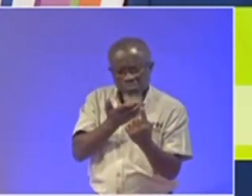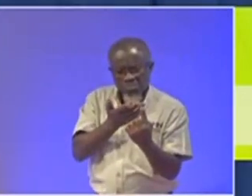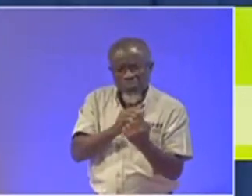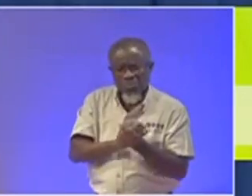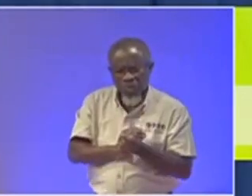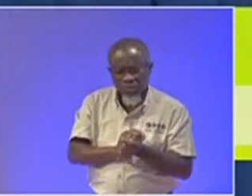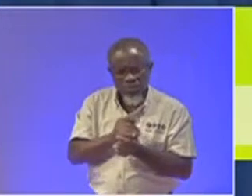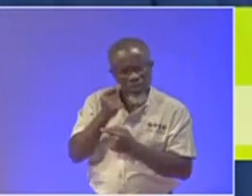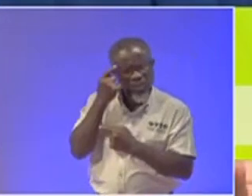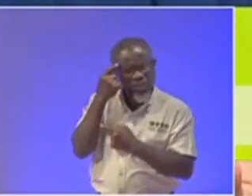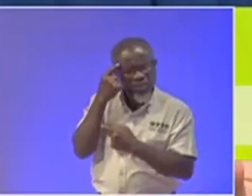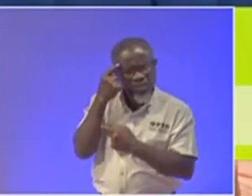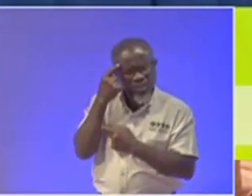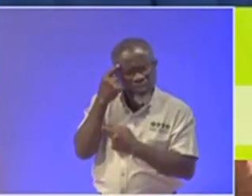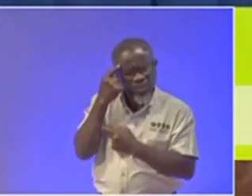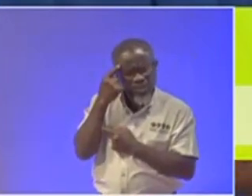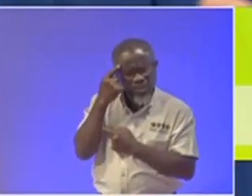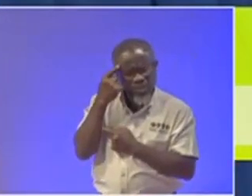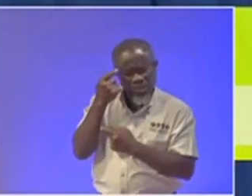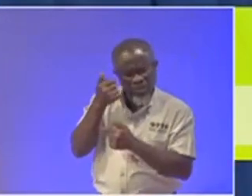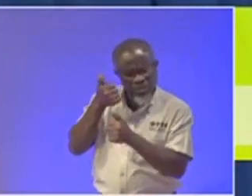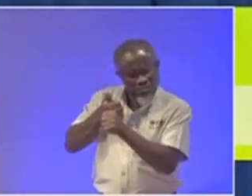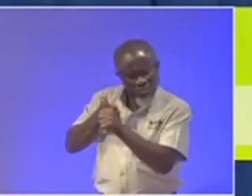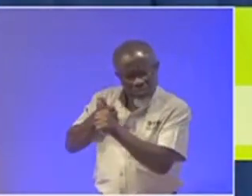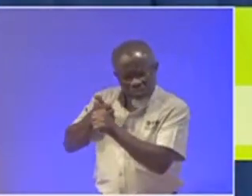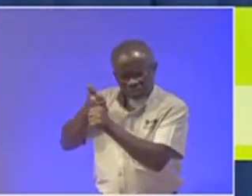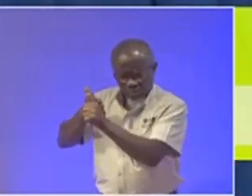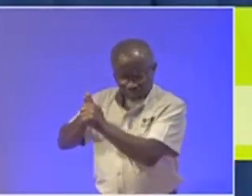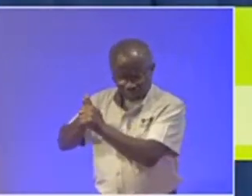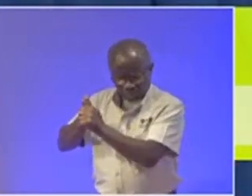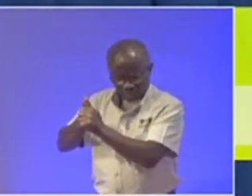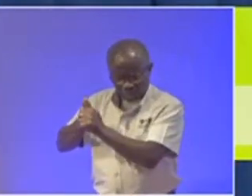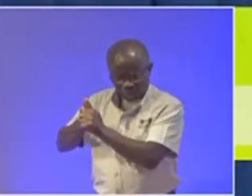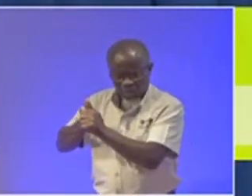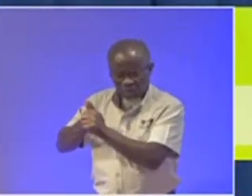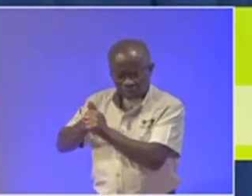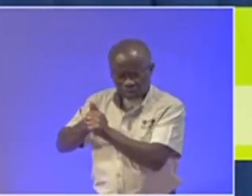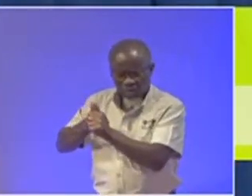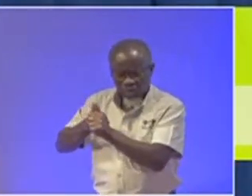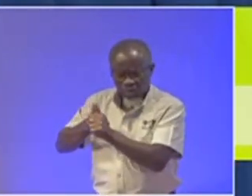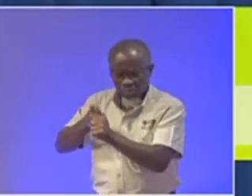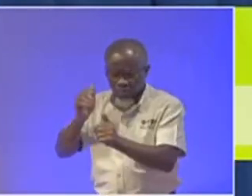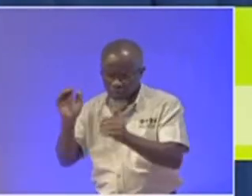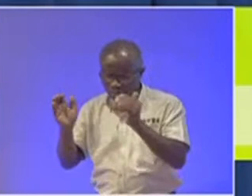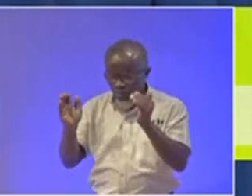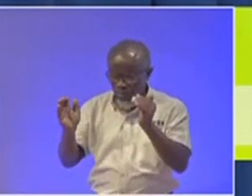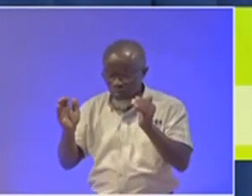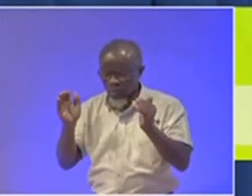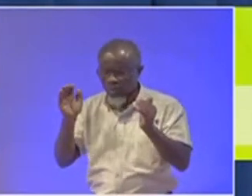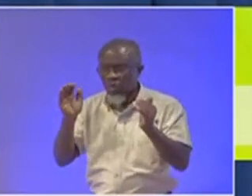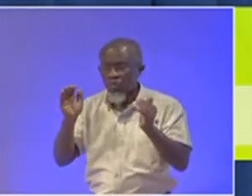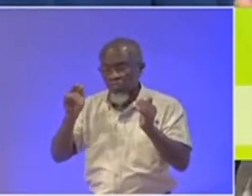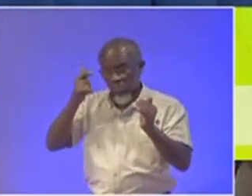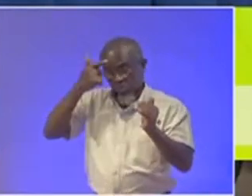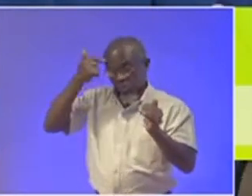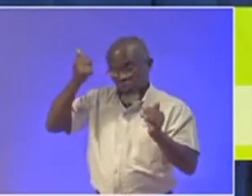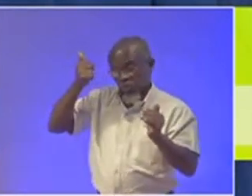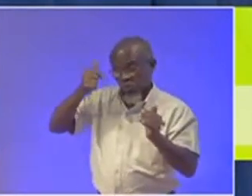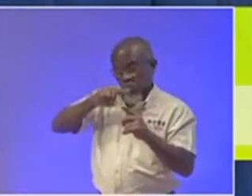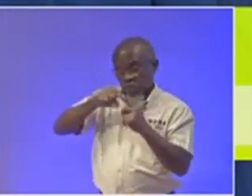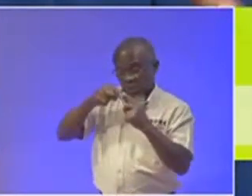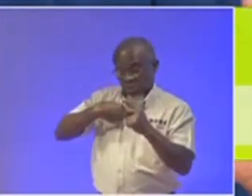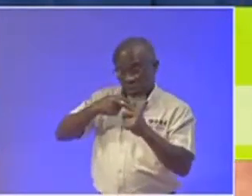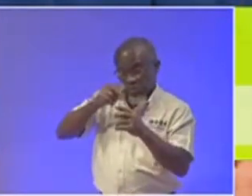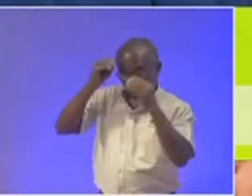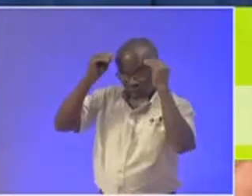I'm thinking modular and authentic seem to be juxtaposed, because when I'm